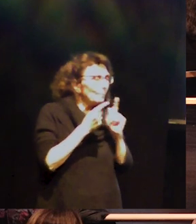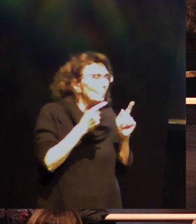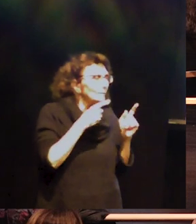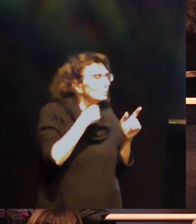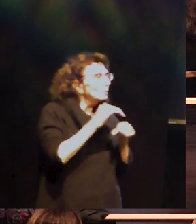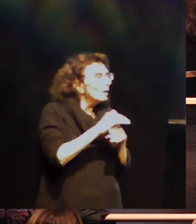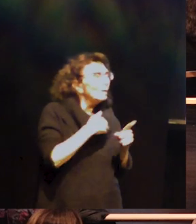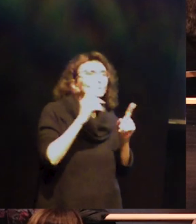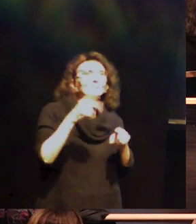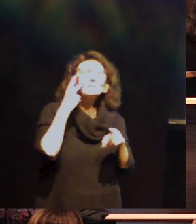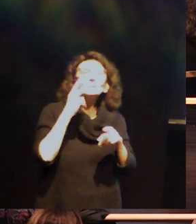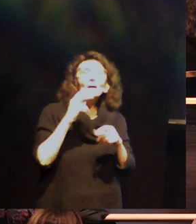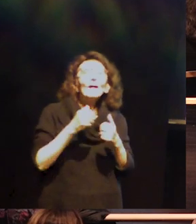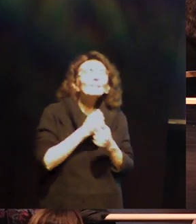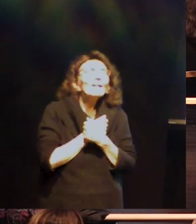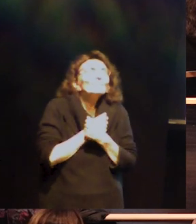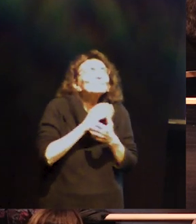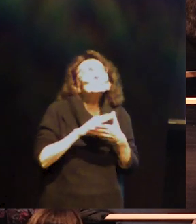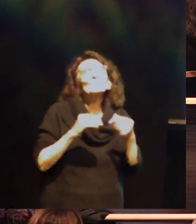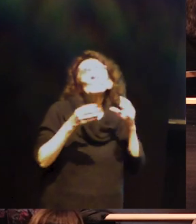doing tonight? And I said, I'm going to see a love story.